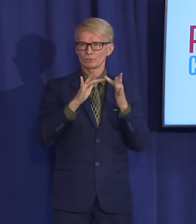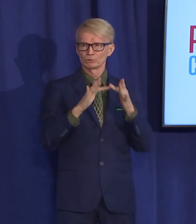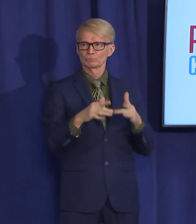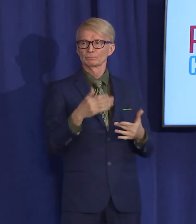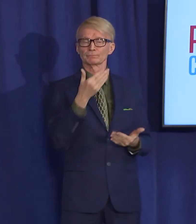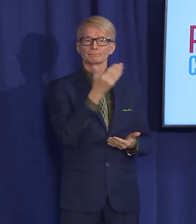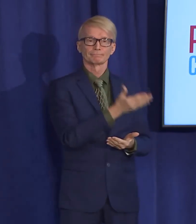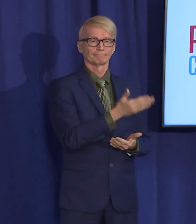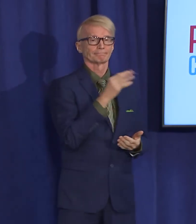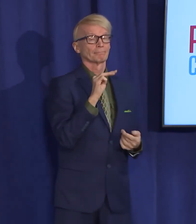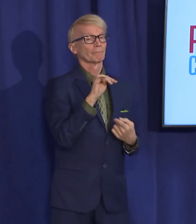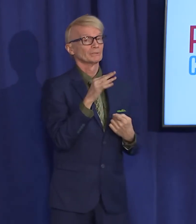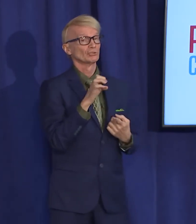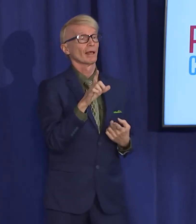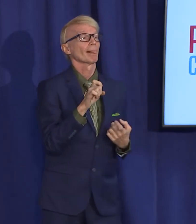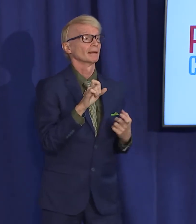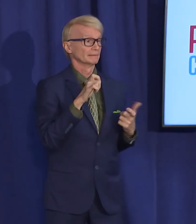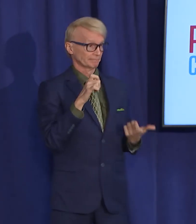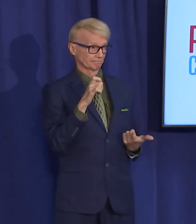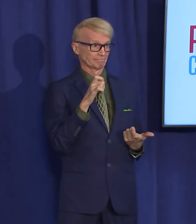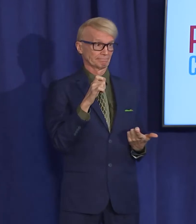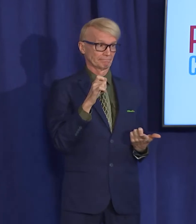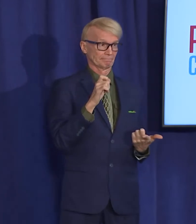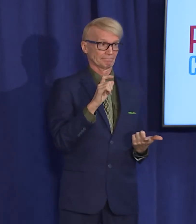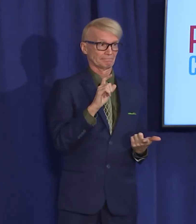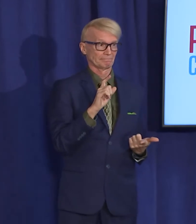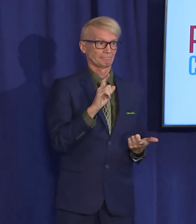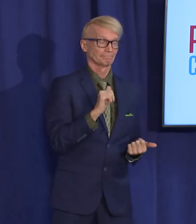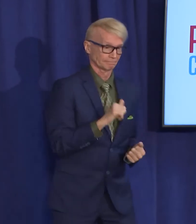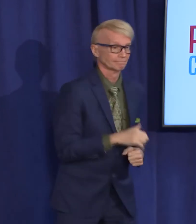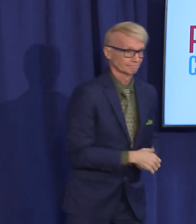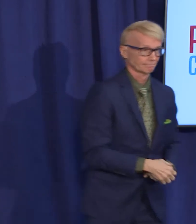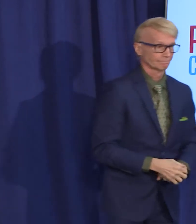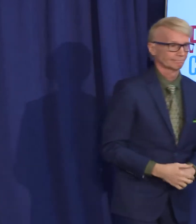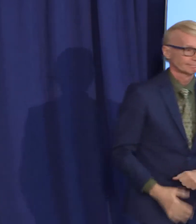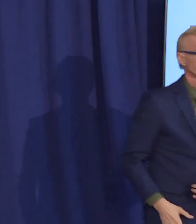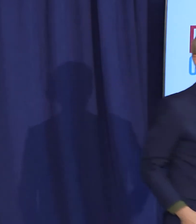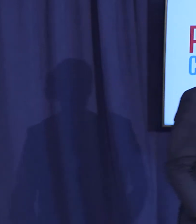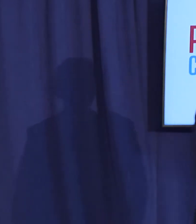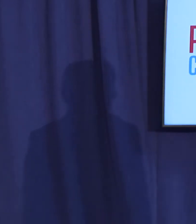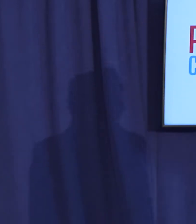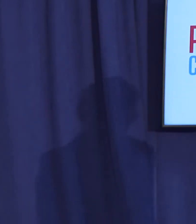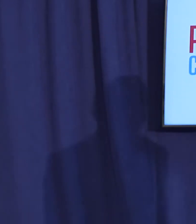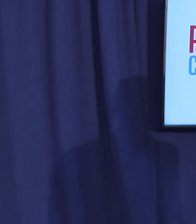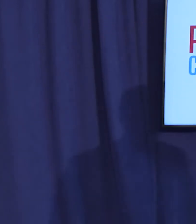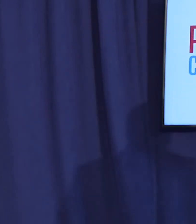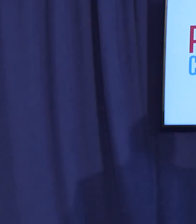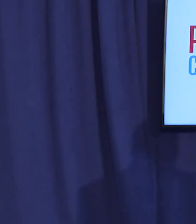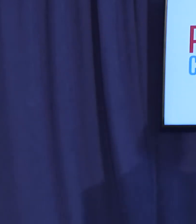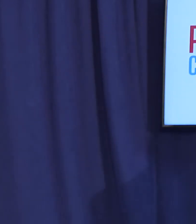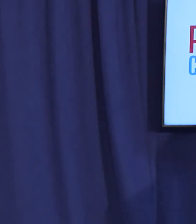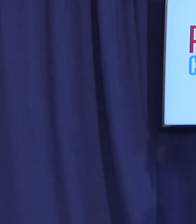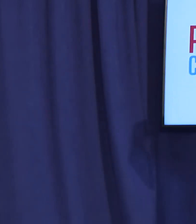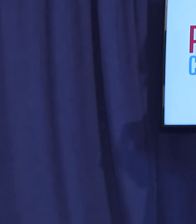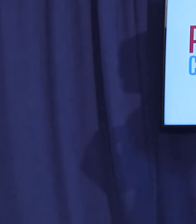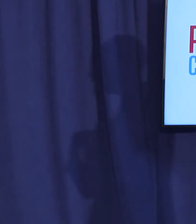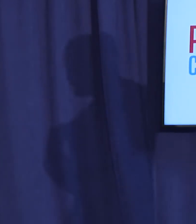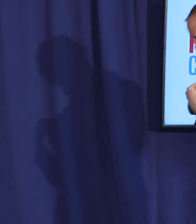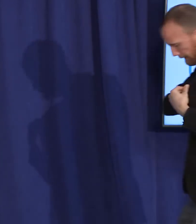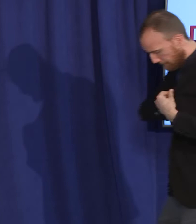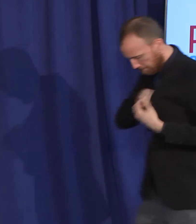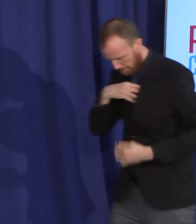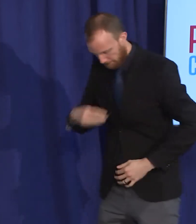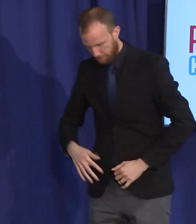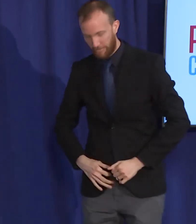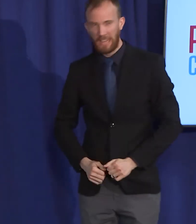Michelle. Thank you. Dr. Arwady, I actually have a question for you, which is, you mentioned that once